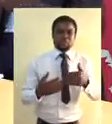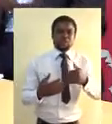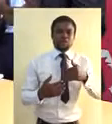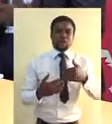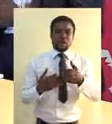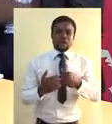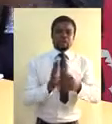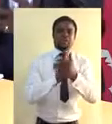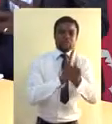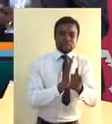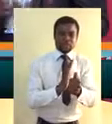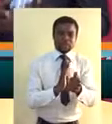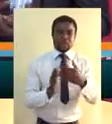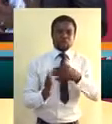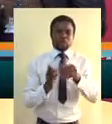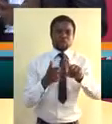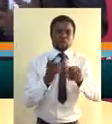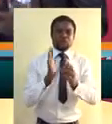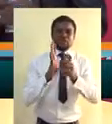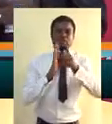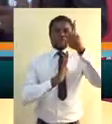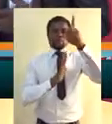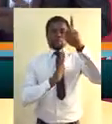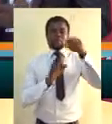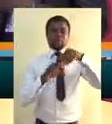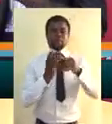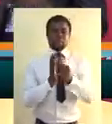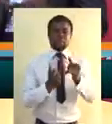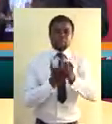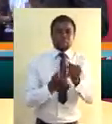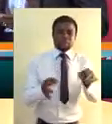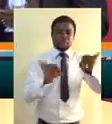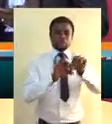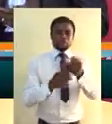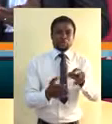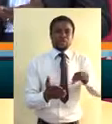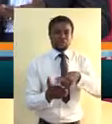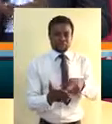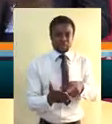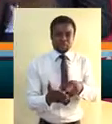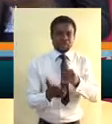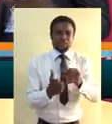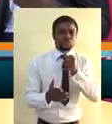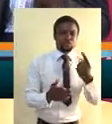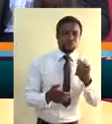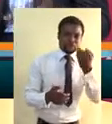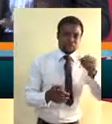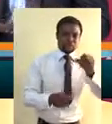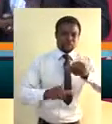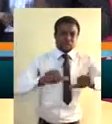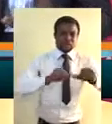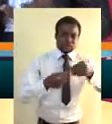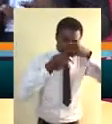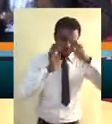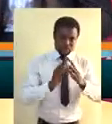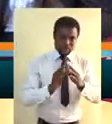can develop. And that is the essence of the reading there. So that we're not just looking at this to say it is for science students.